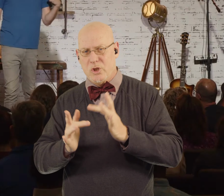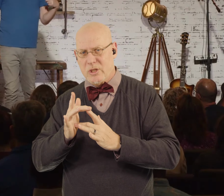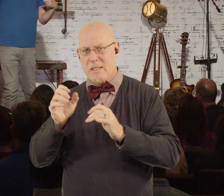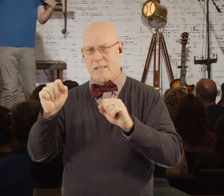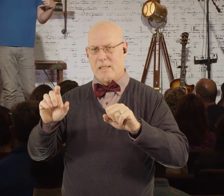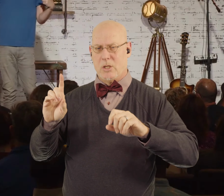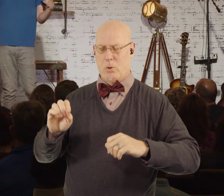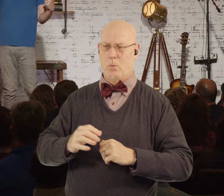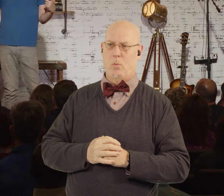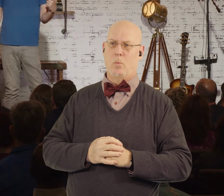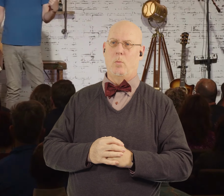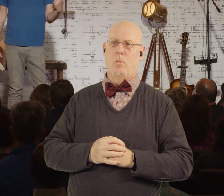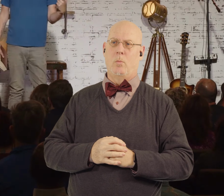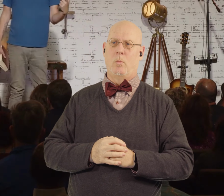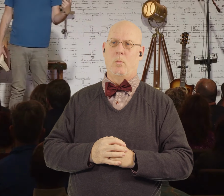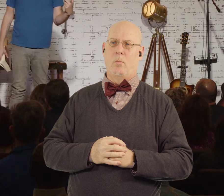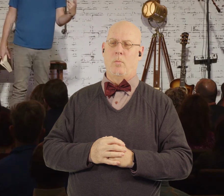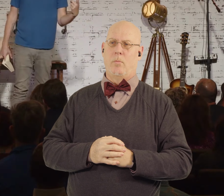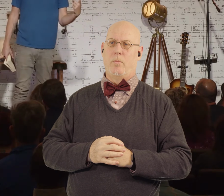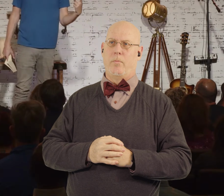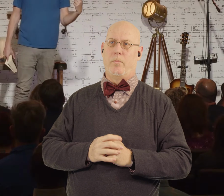for what only Jesus can do.